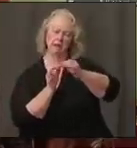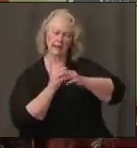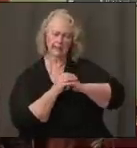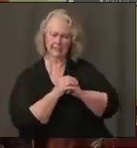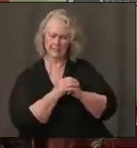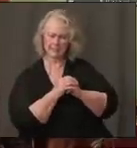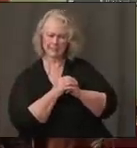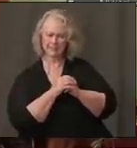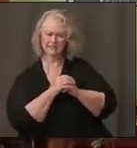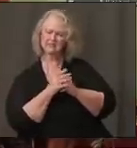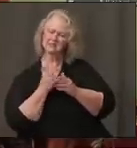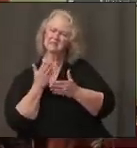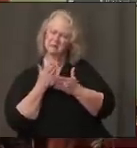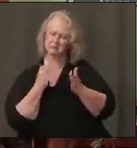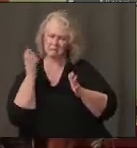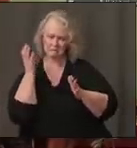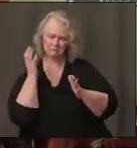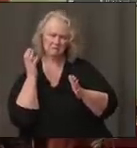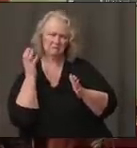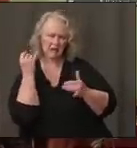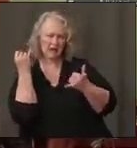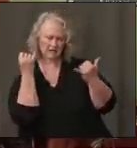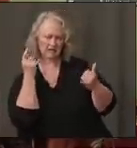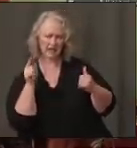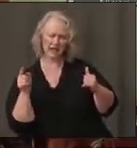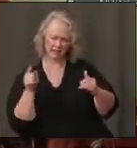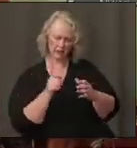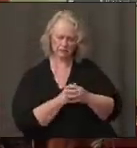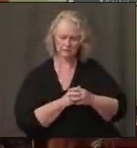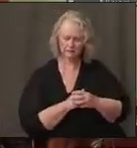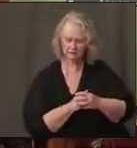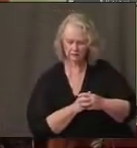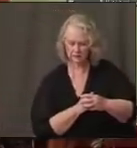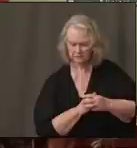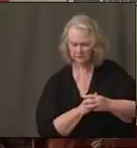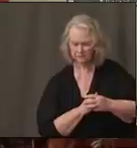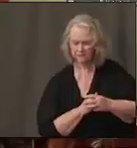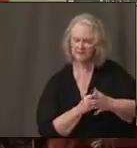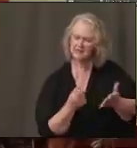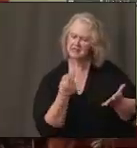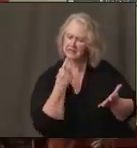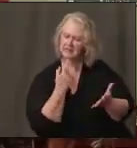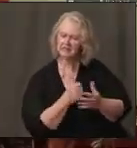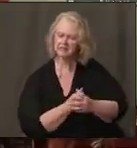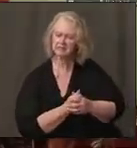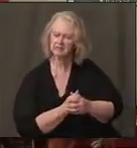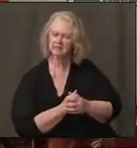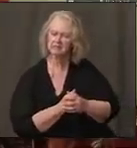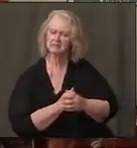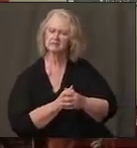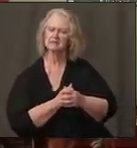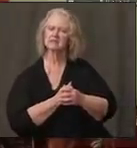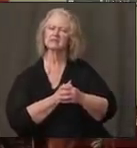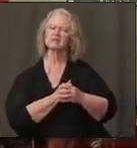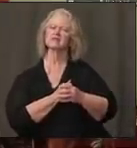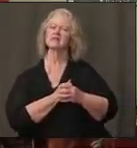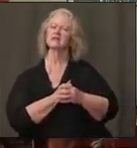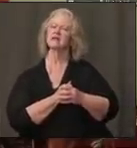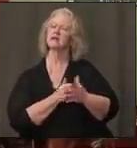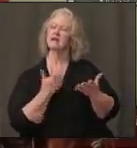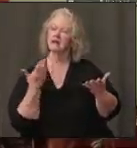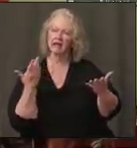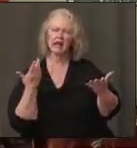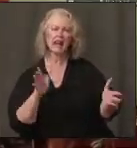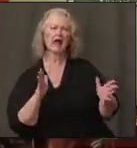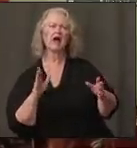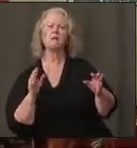certainly dominant, but there's this thread of commentary out there that suggests let more of society